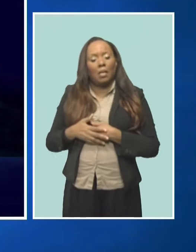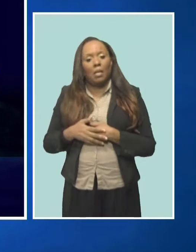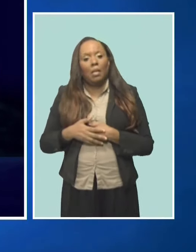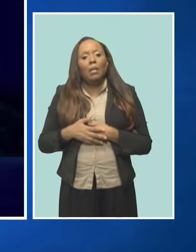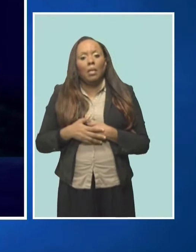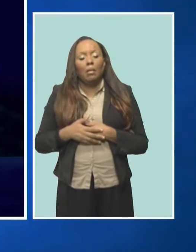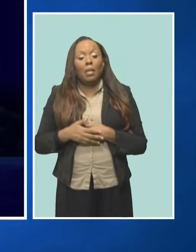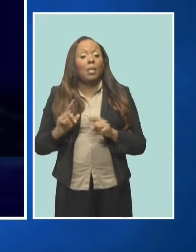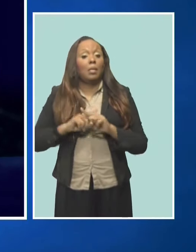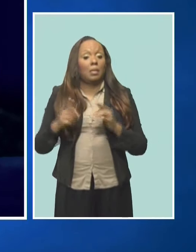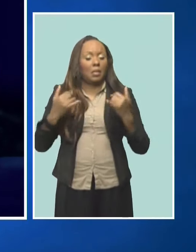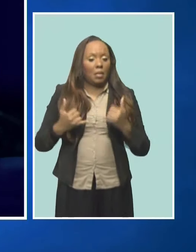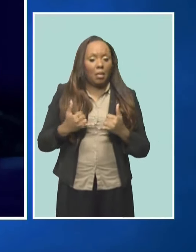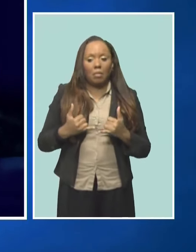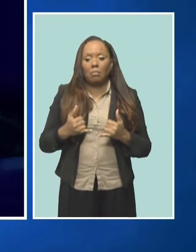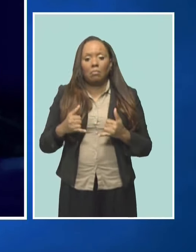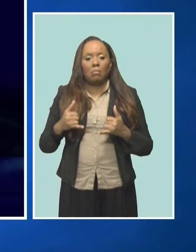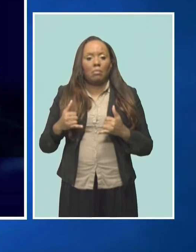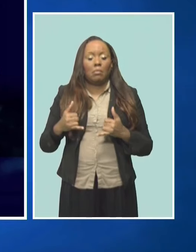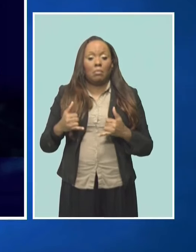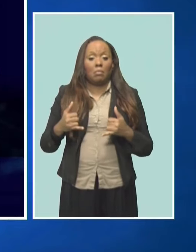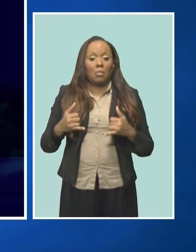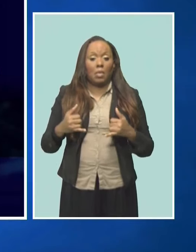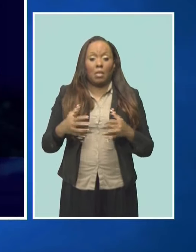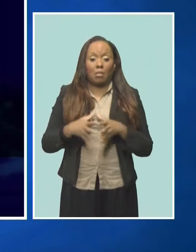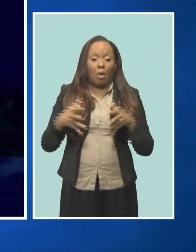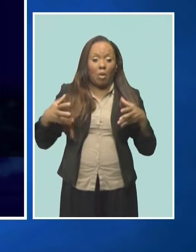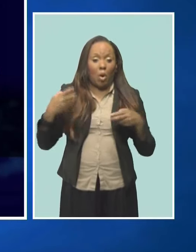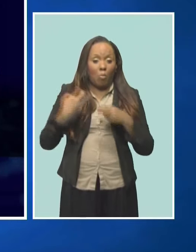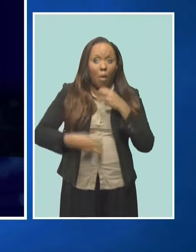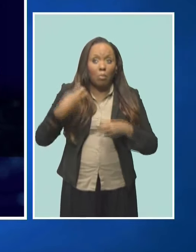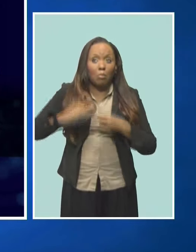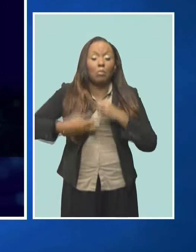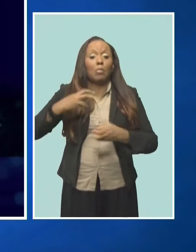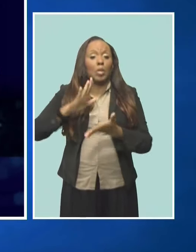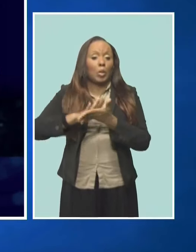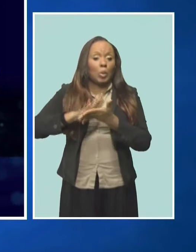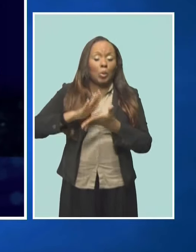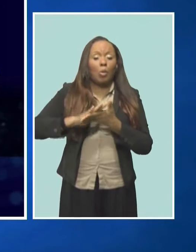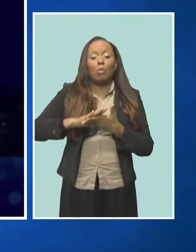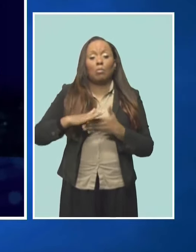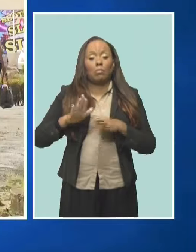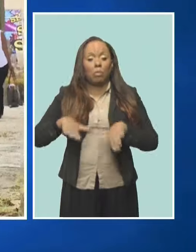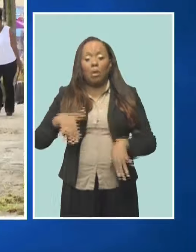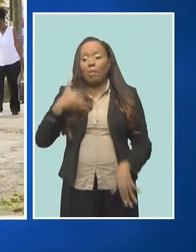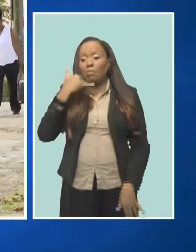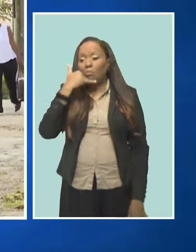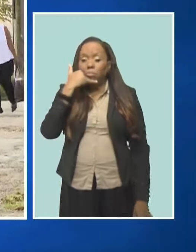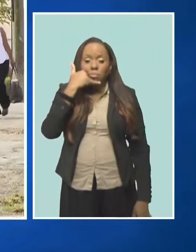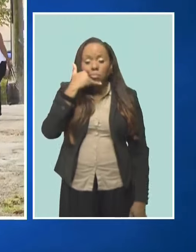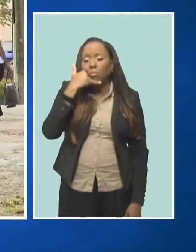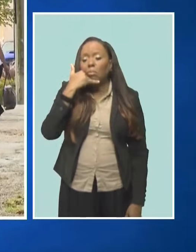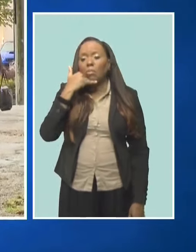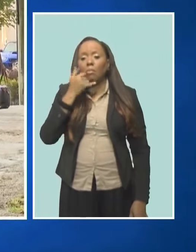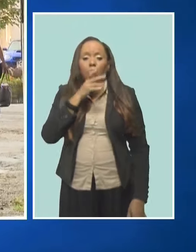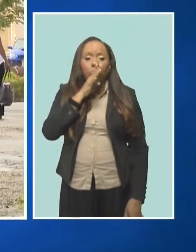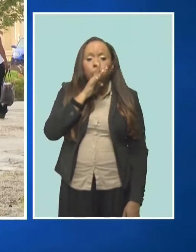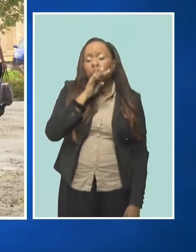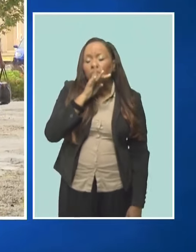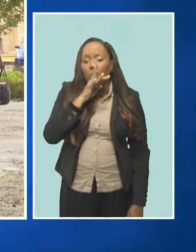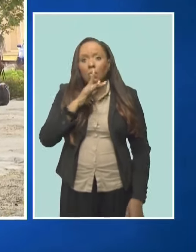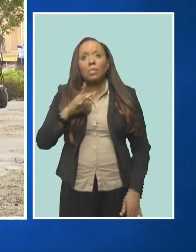in schools creates more problems than benefits. However, Ms. Redmond admits